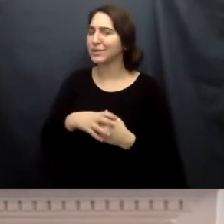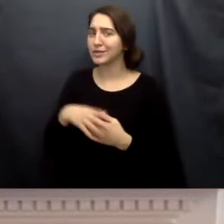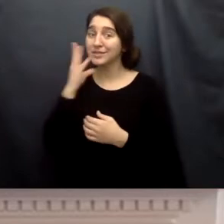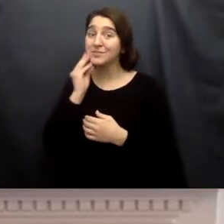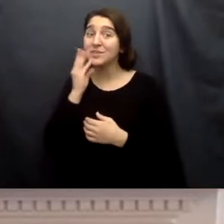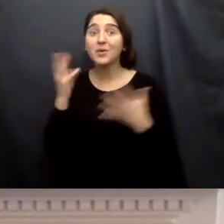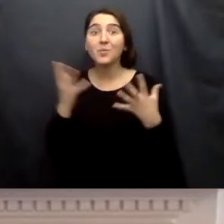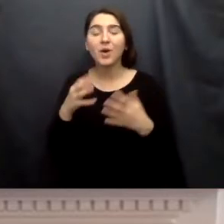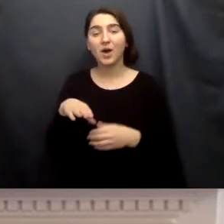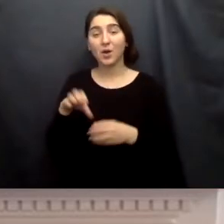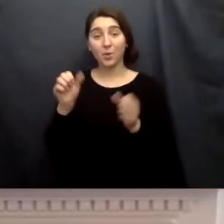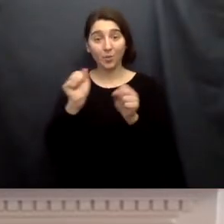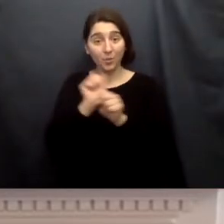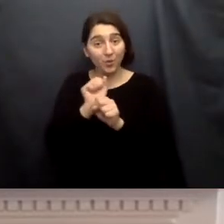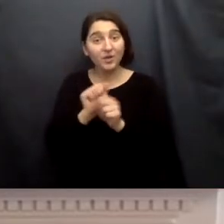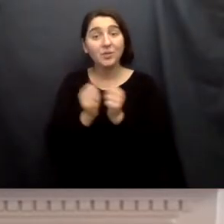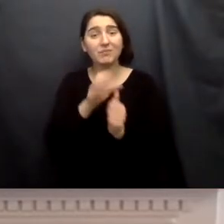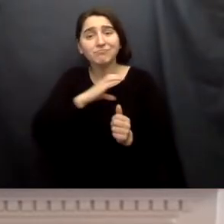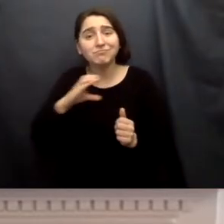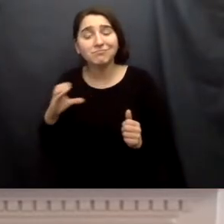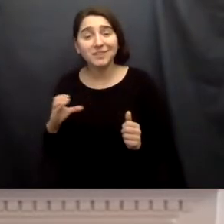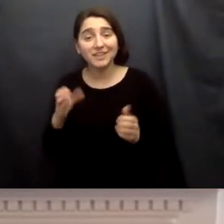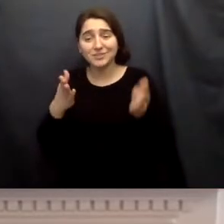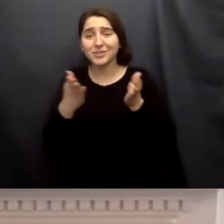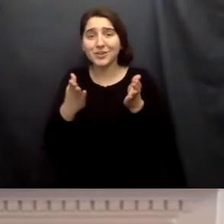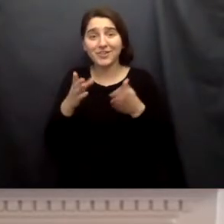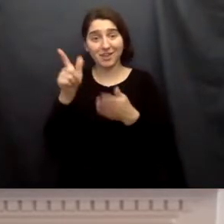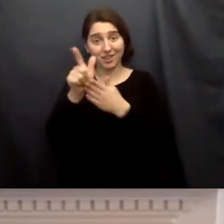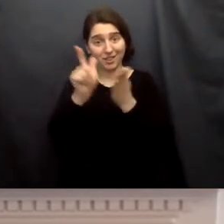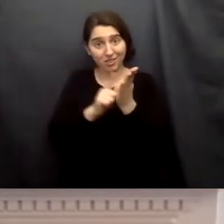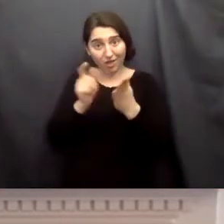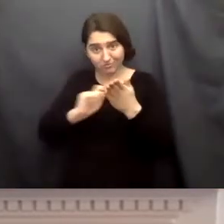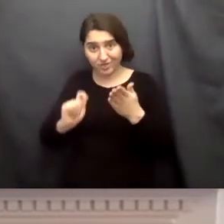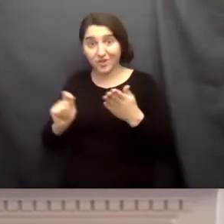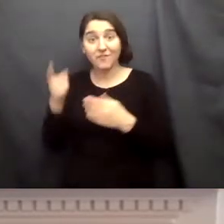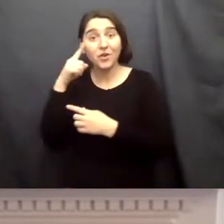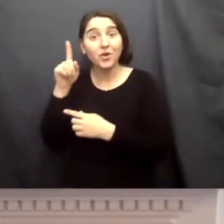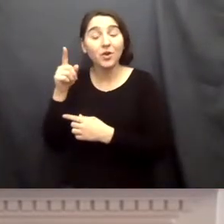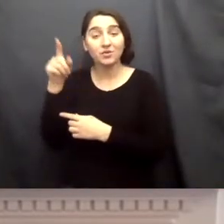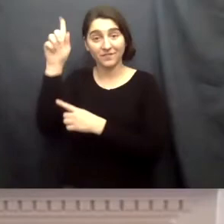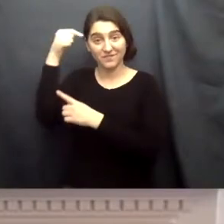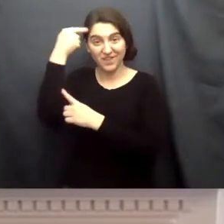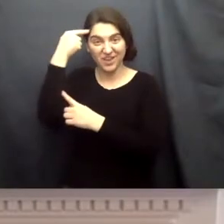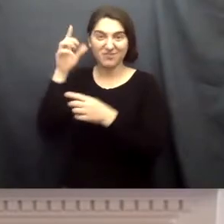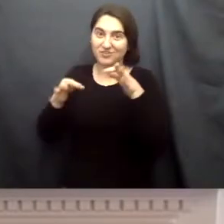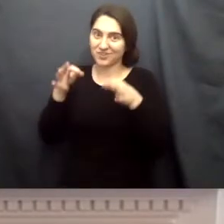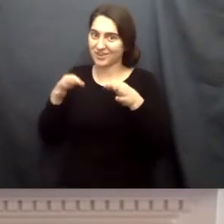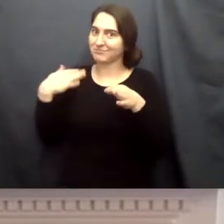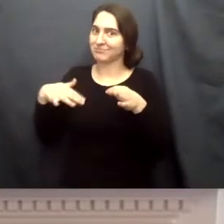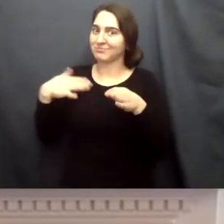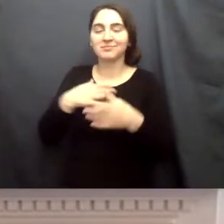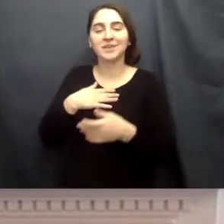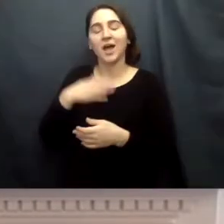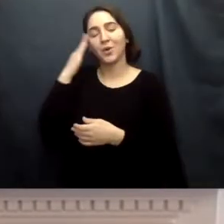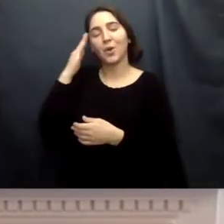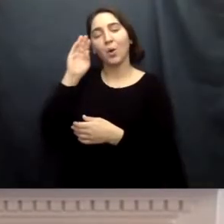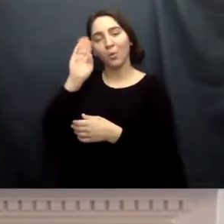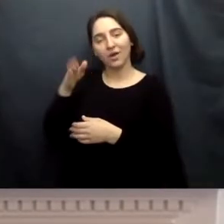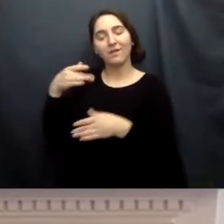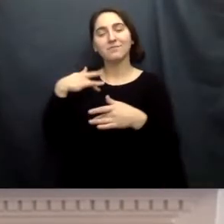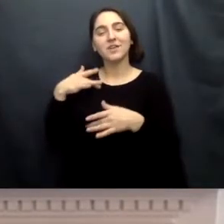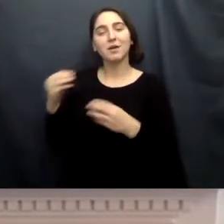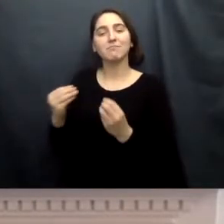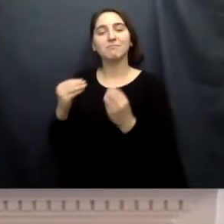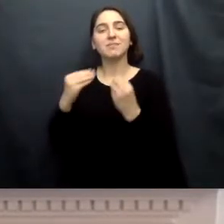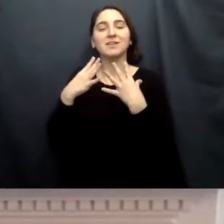Bar, she has experience working in Congress, in private legal practice, and serving as a law clerk for a federal judge. I know that we